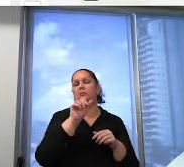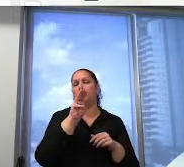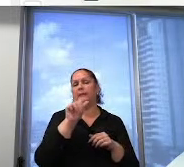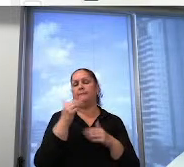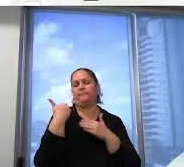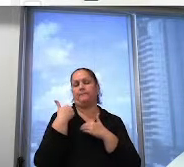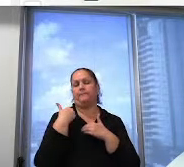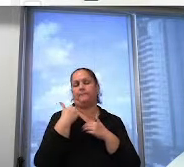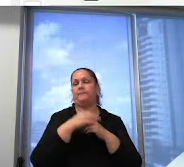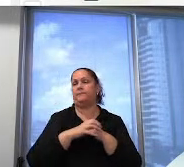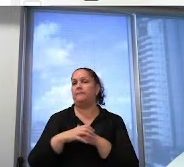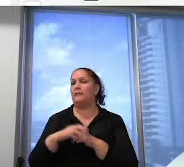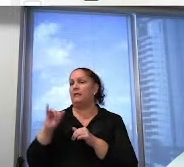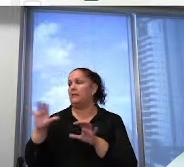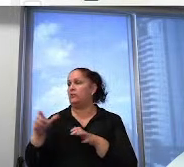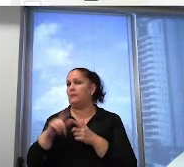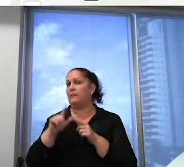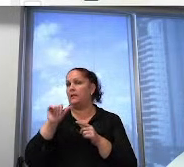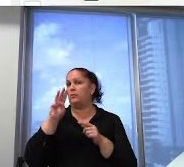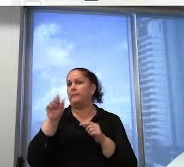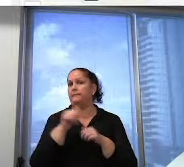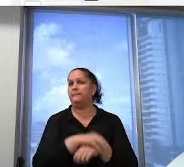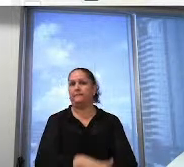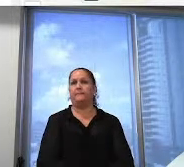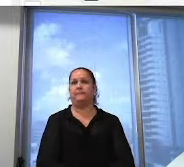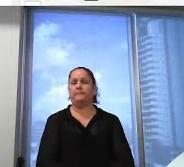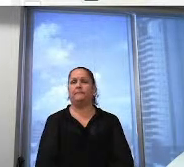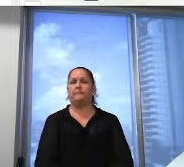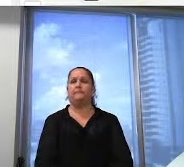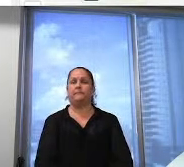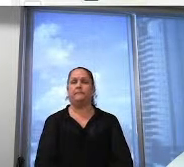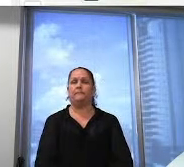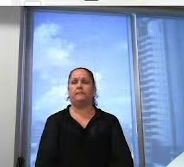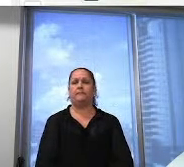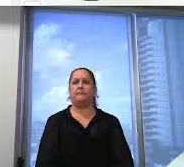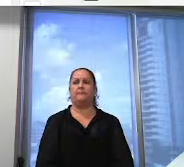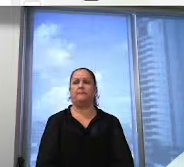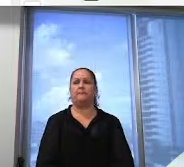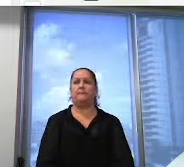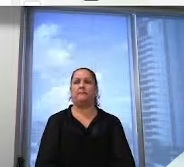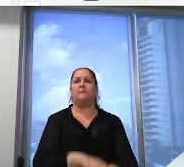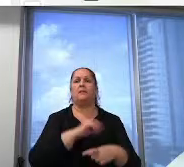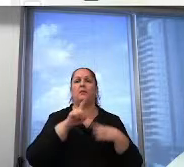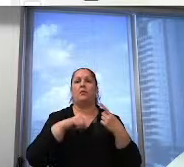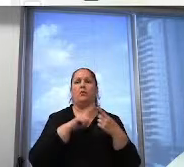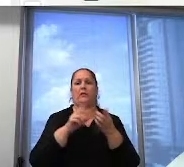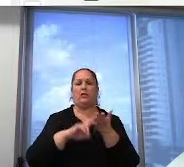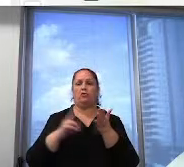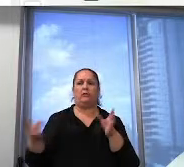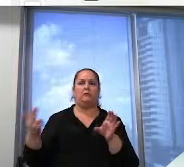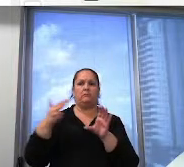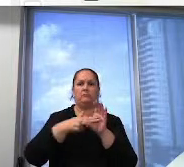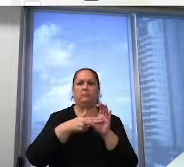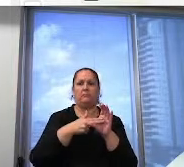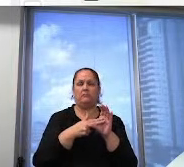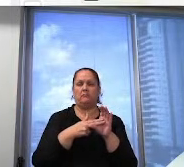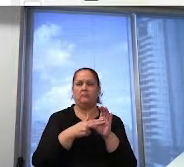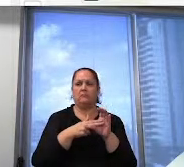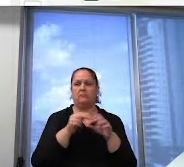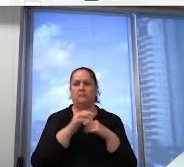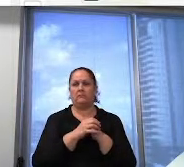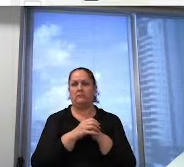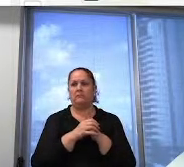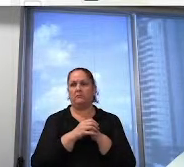well? No, that is done by Luma. That's done by Luma. And then at what point does the contractor come into